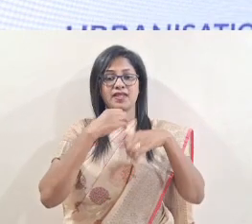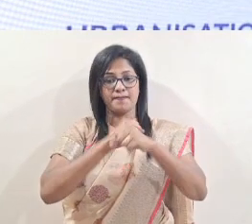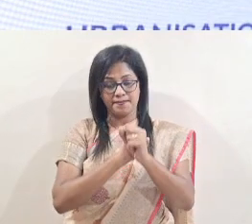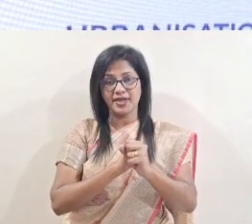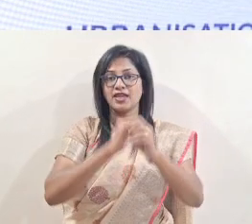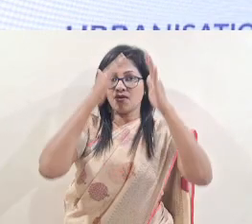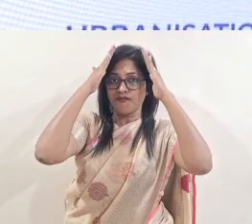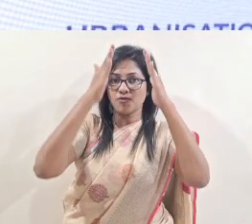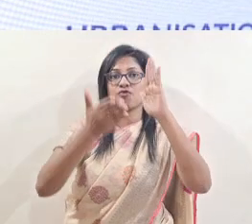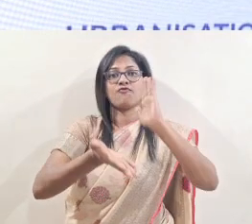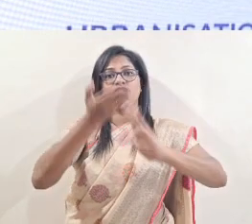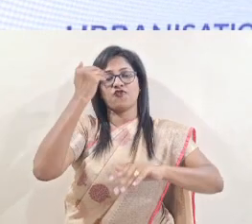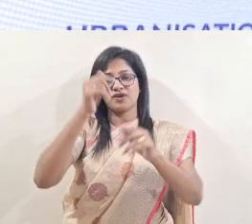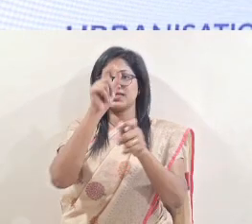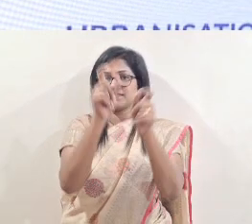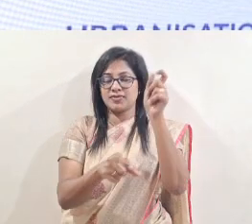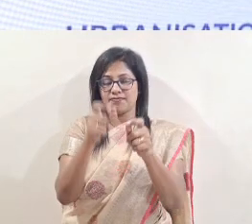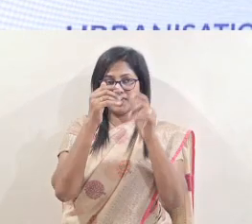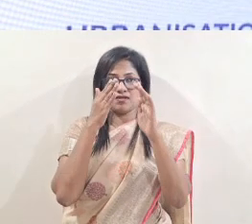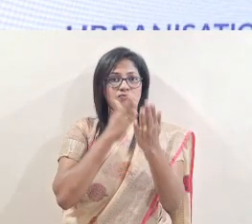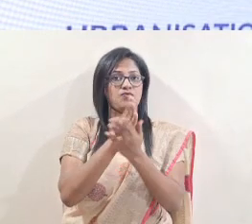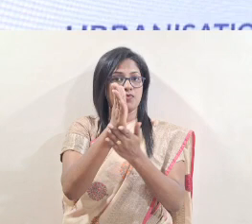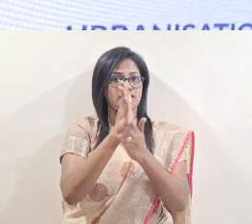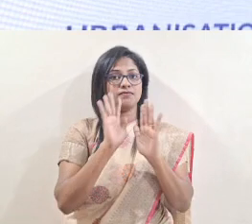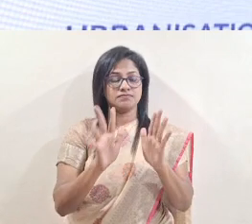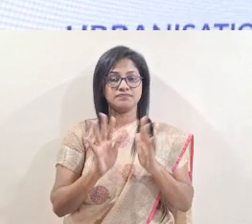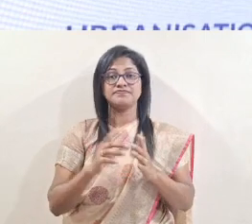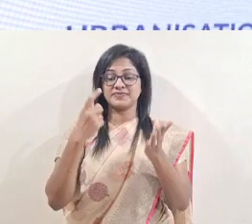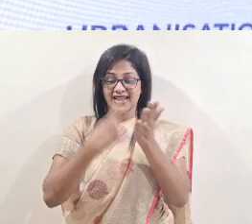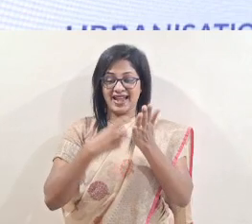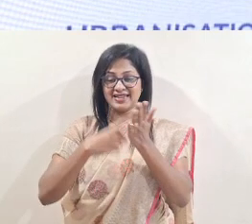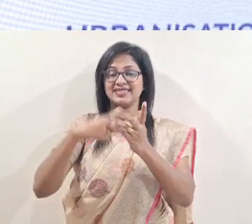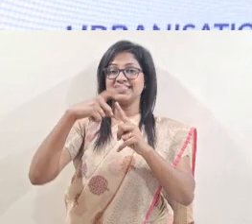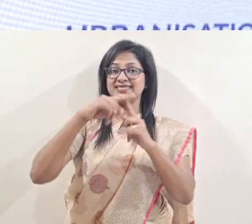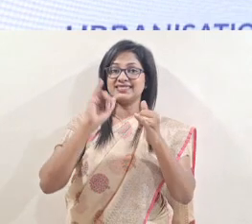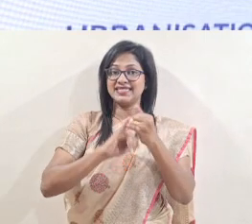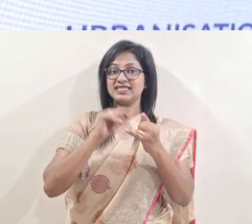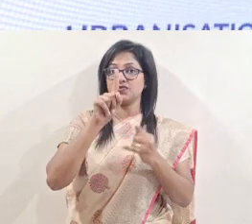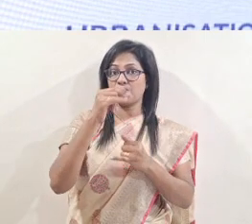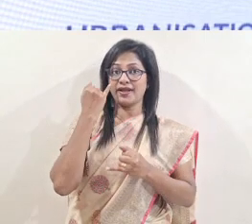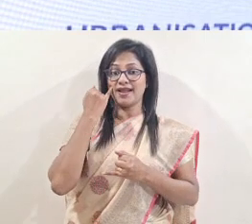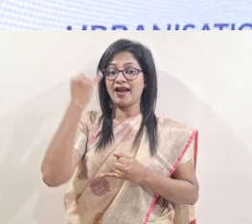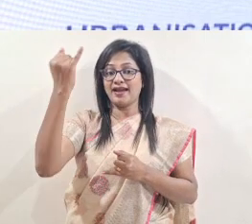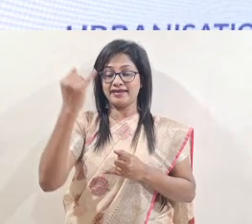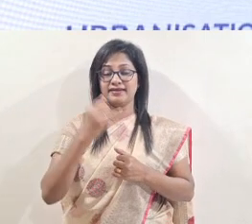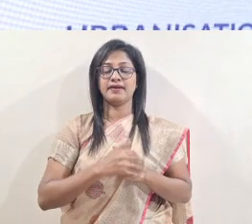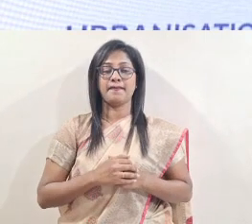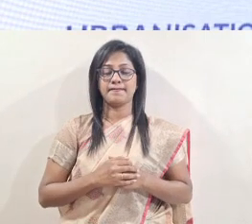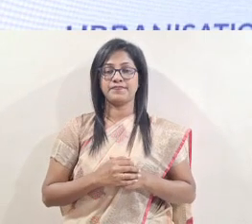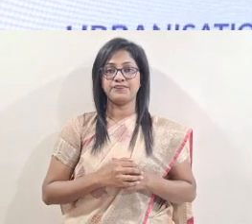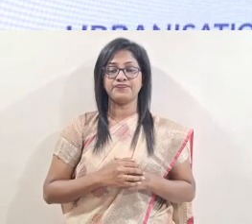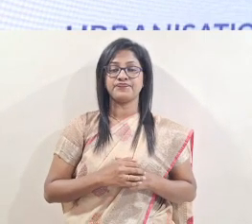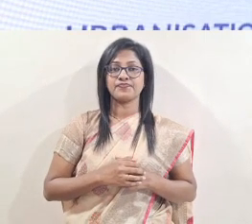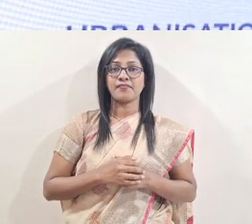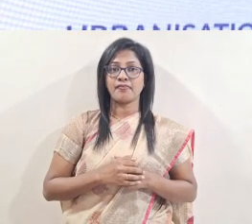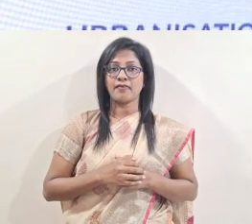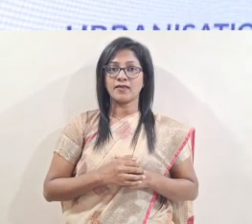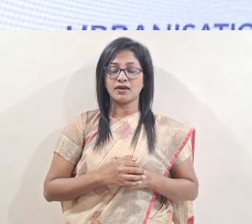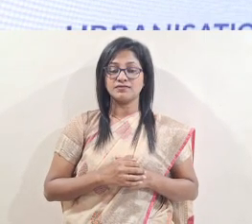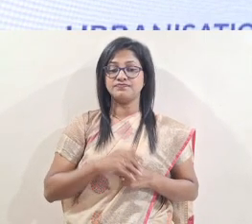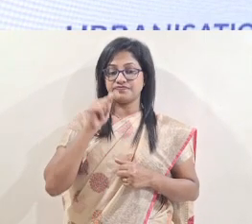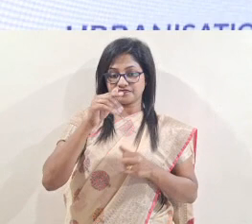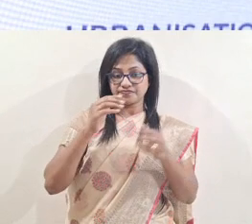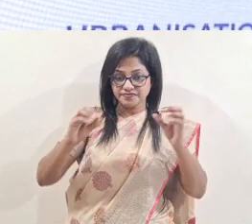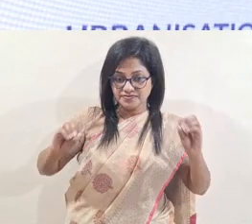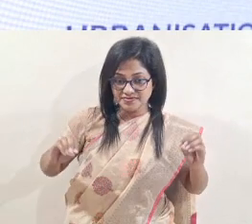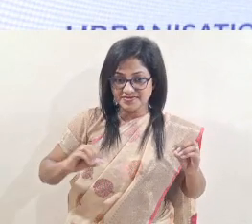approach. Now, RITS also one such initiative that is launched to promote